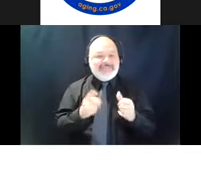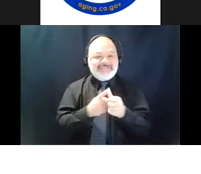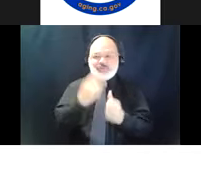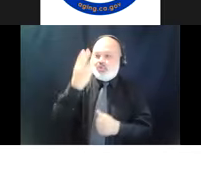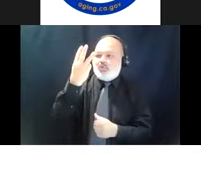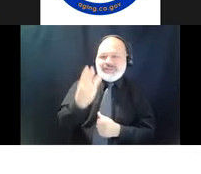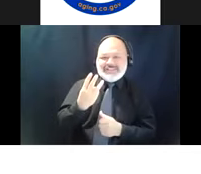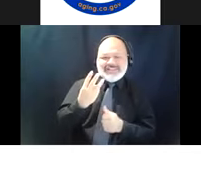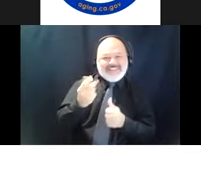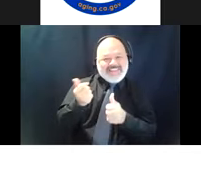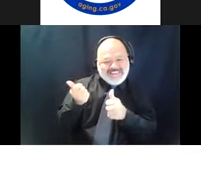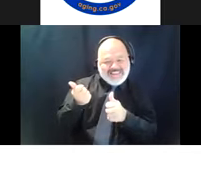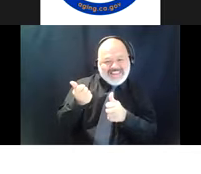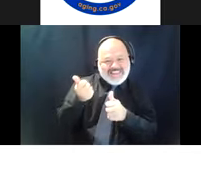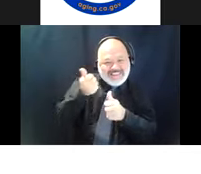month.